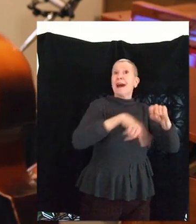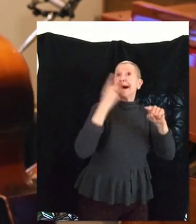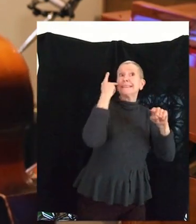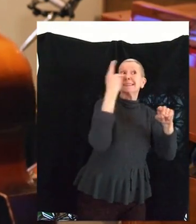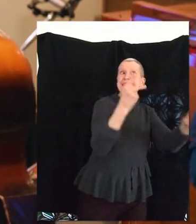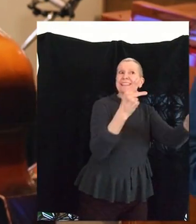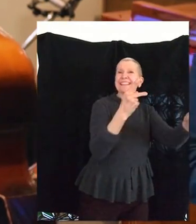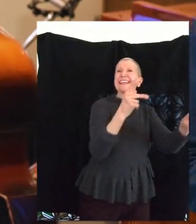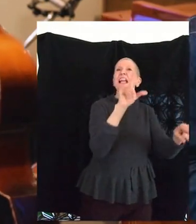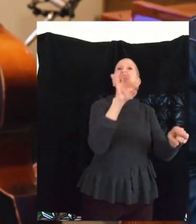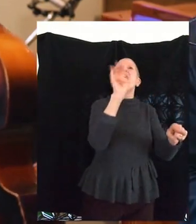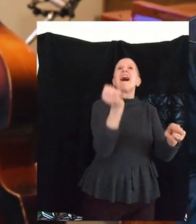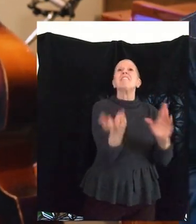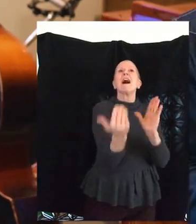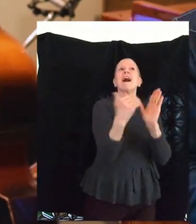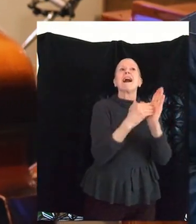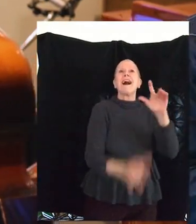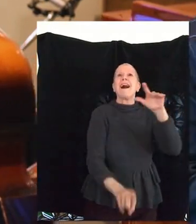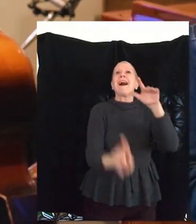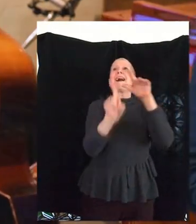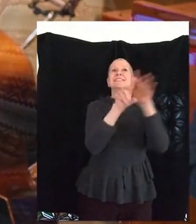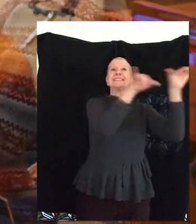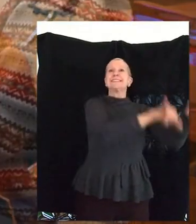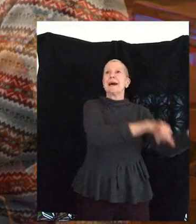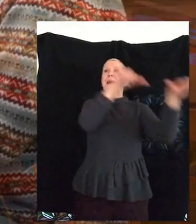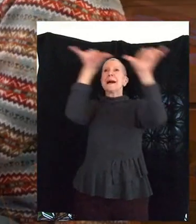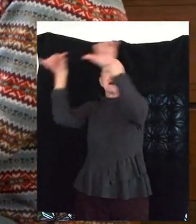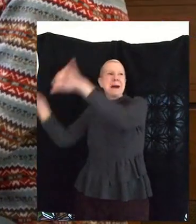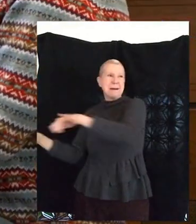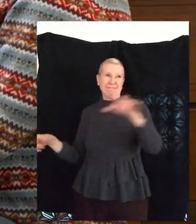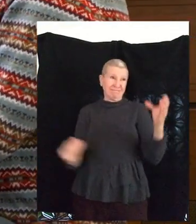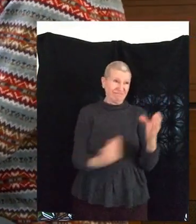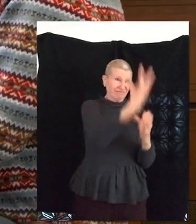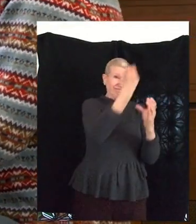has come again, like wheat arising green.